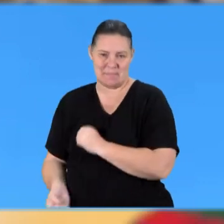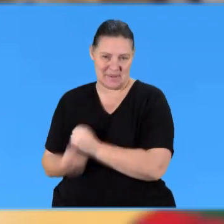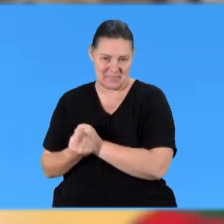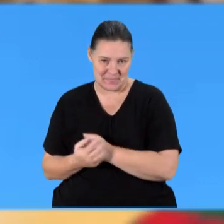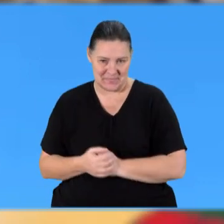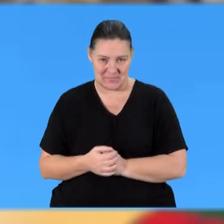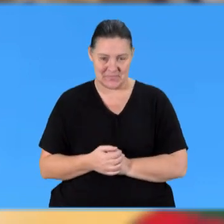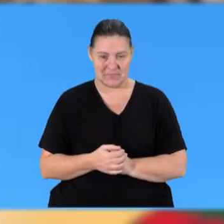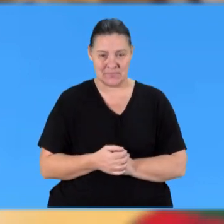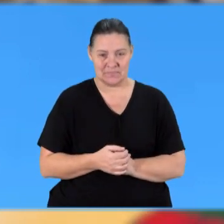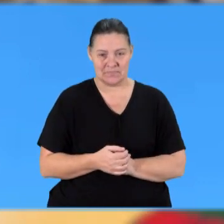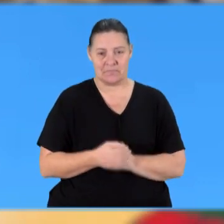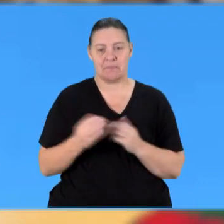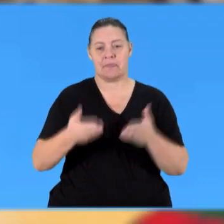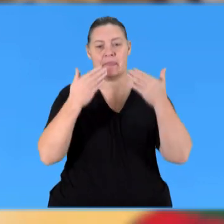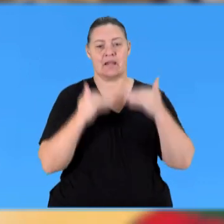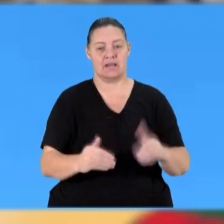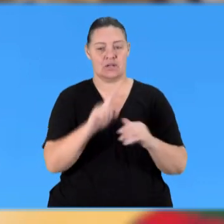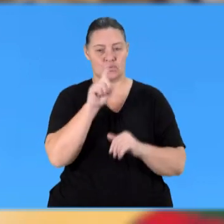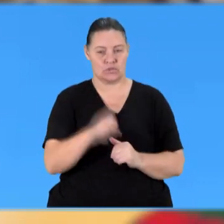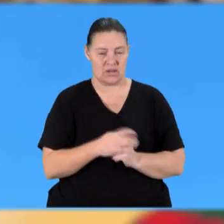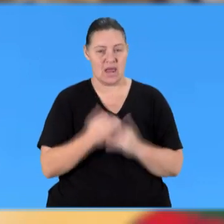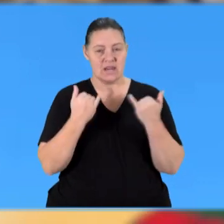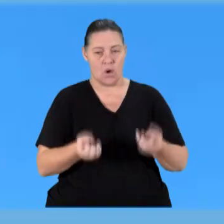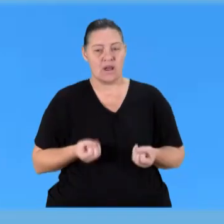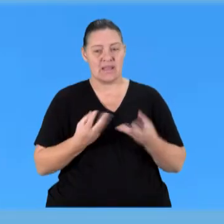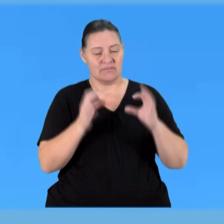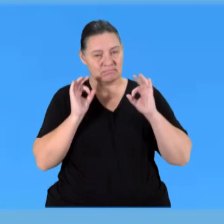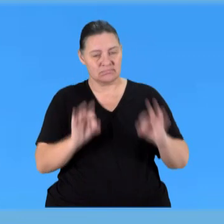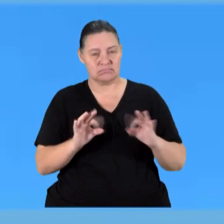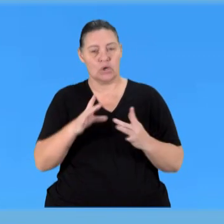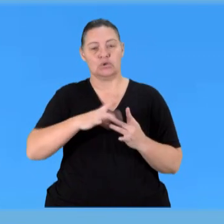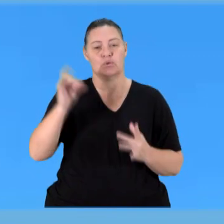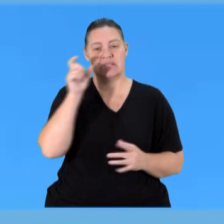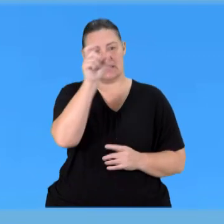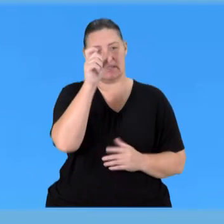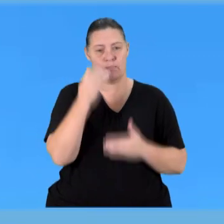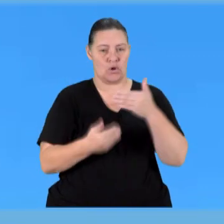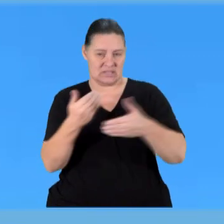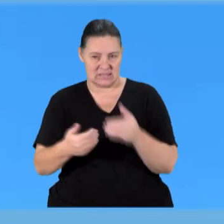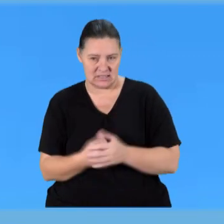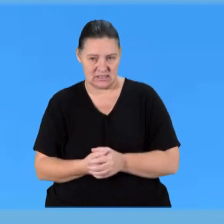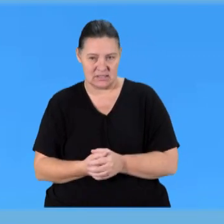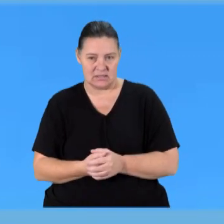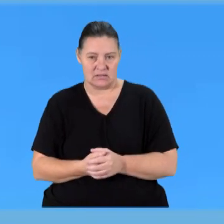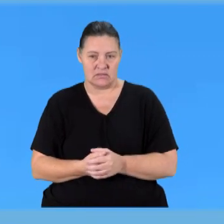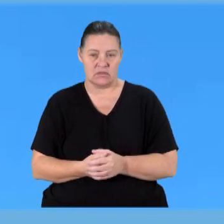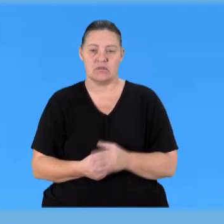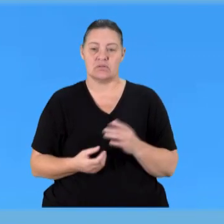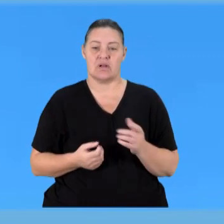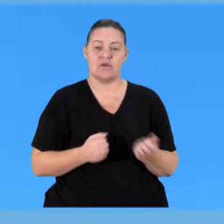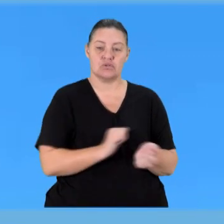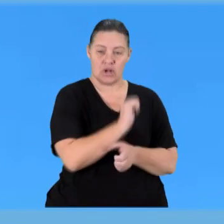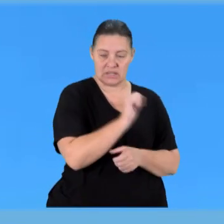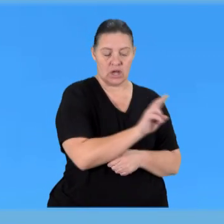one only at the surface. Now, next question. We need to give the correct choice of the above processes. So now we are